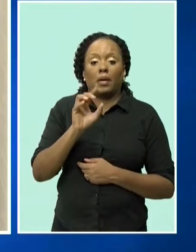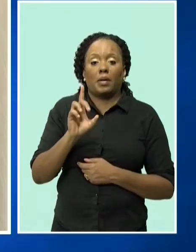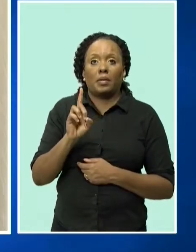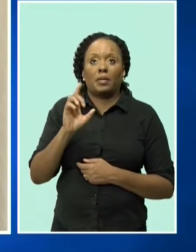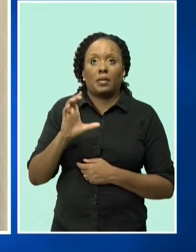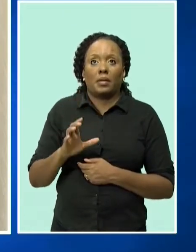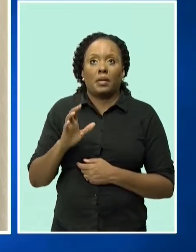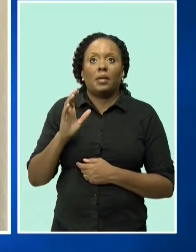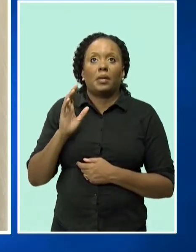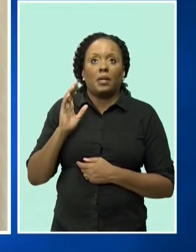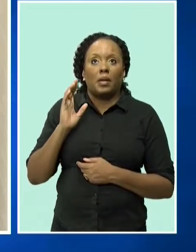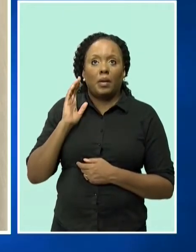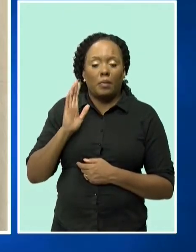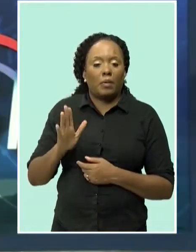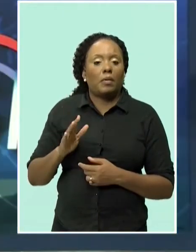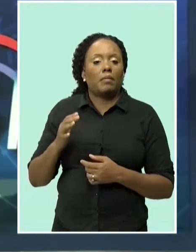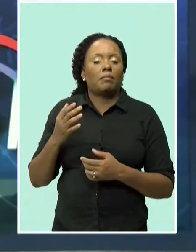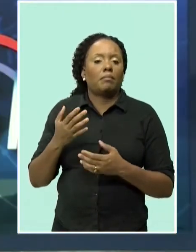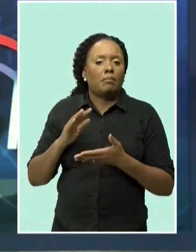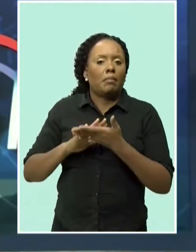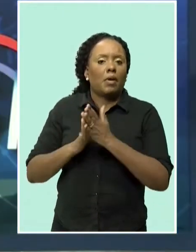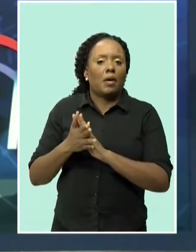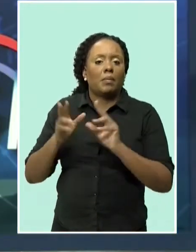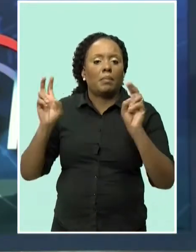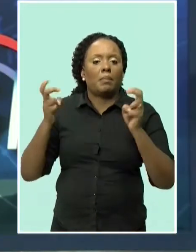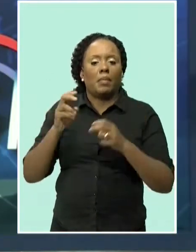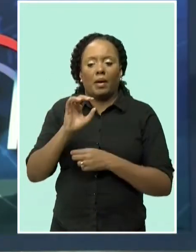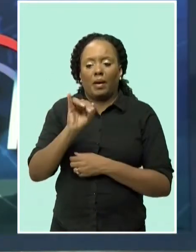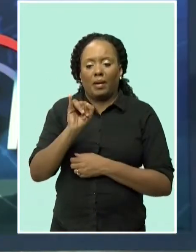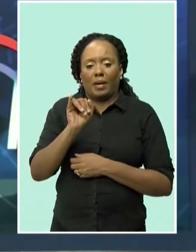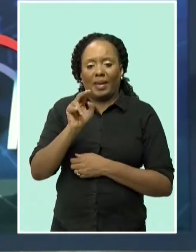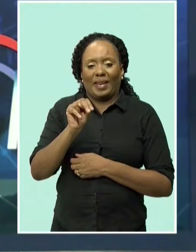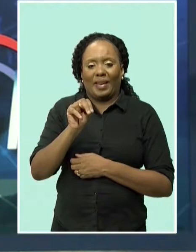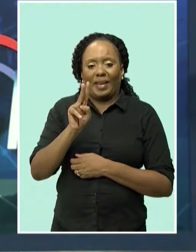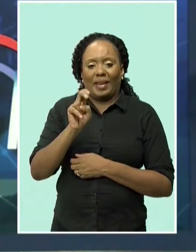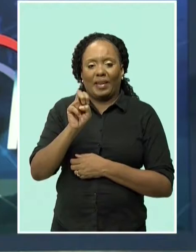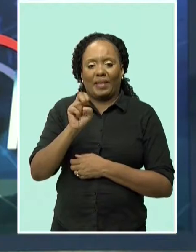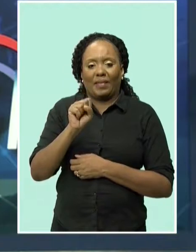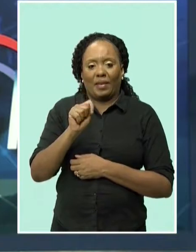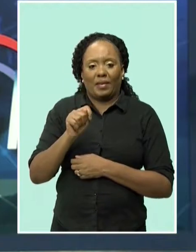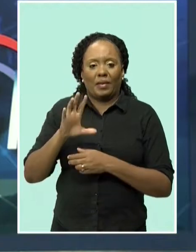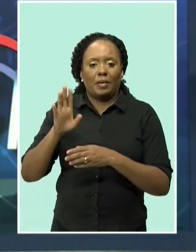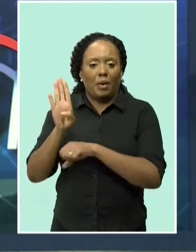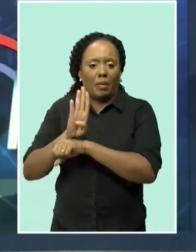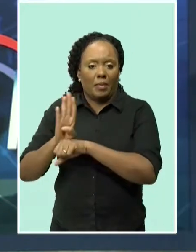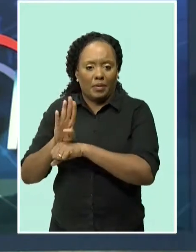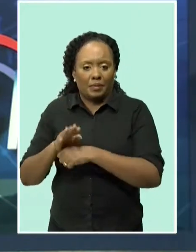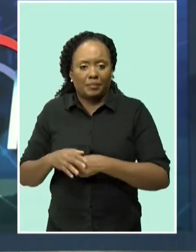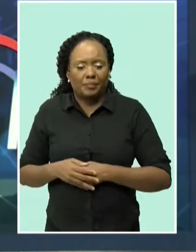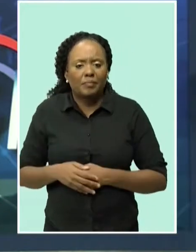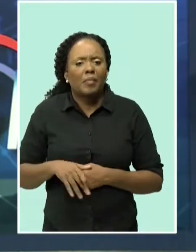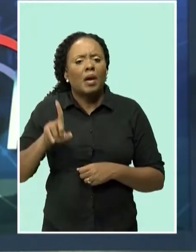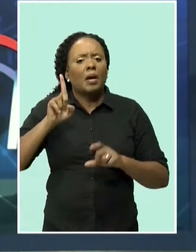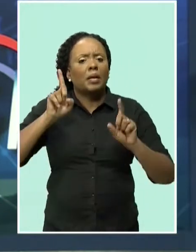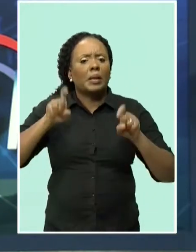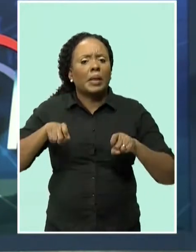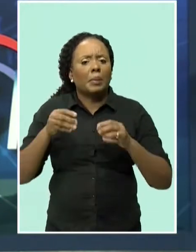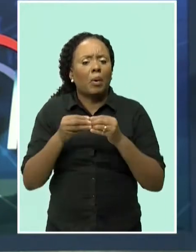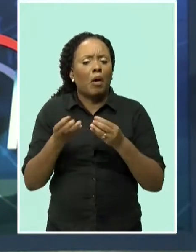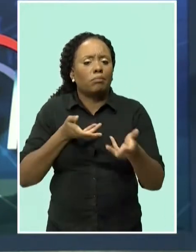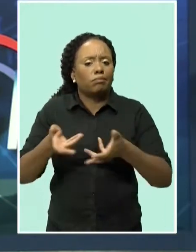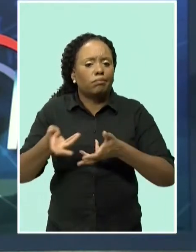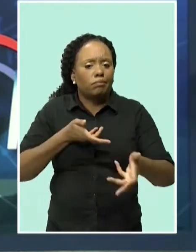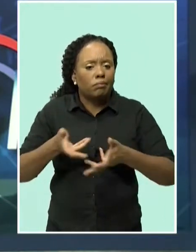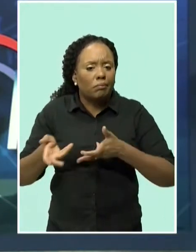Invest Barbados finally. Mr. Ware says the conditions call for conversations with stakeholders as his ministry is on a mission